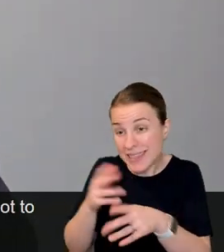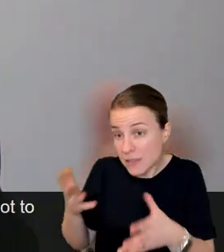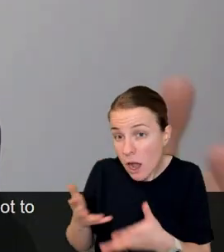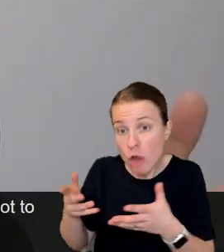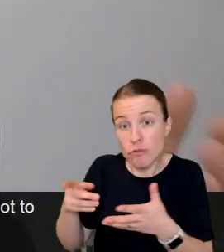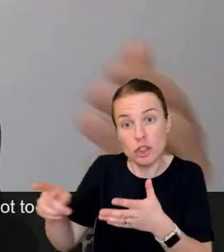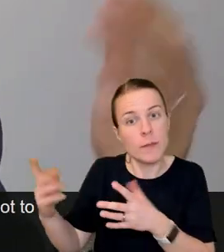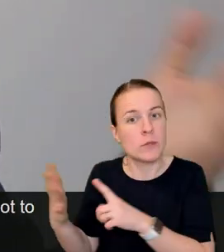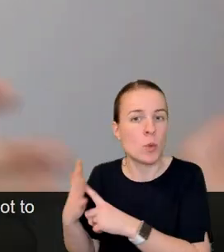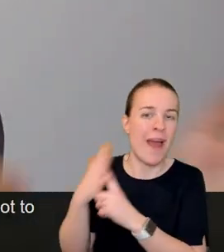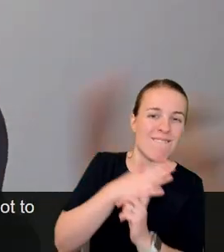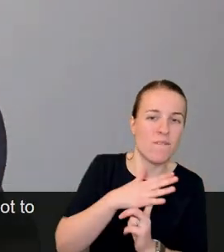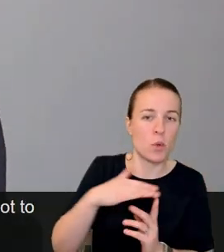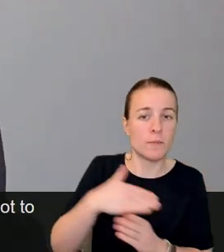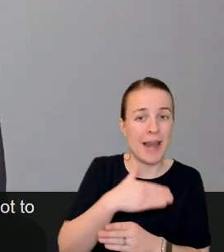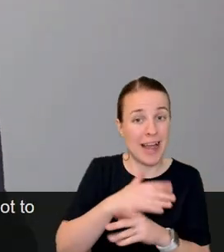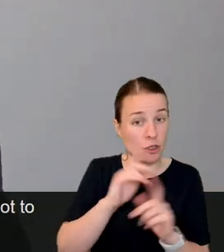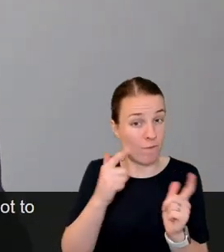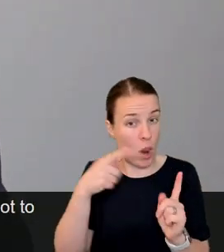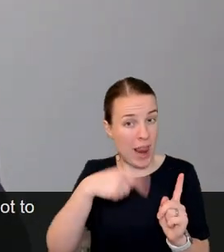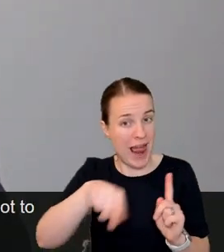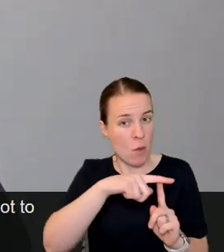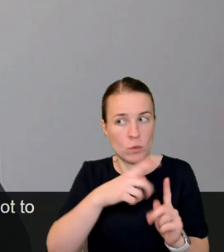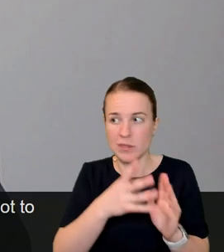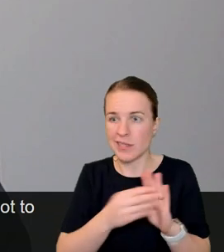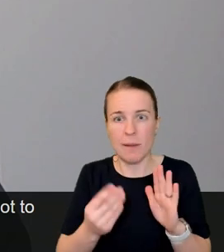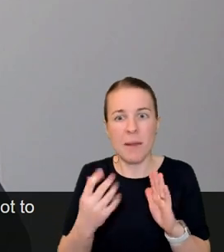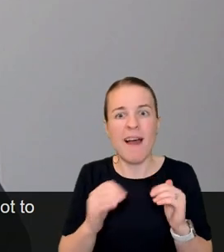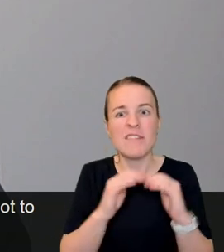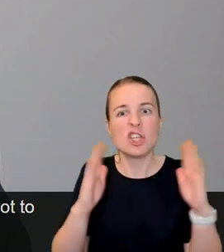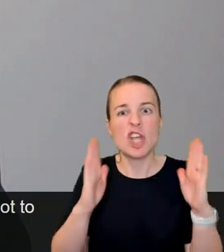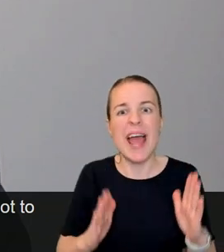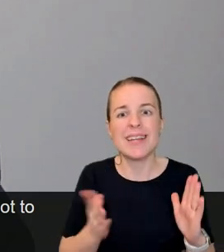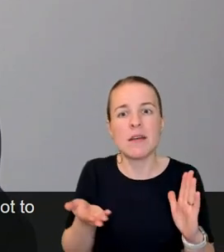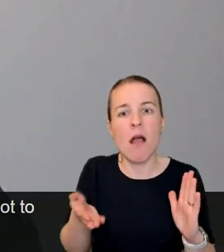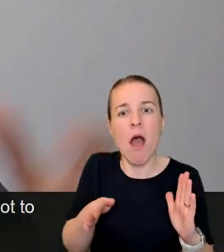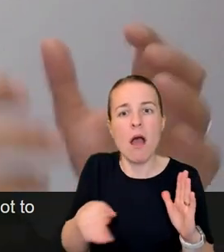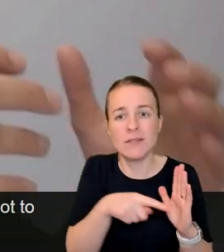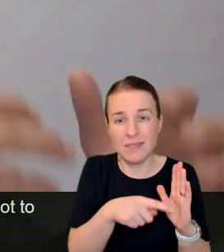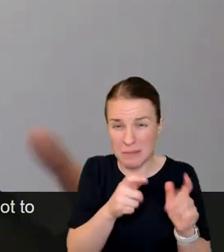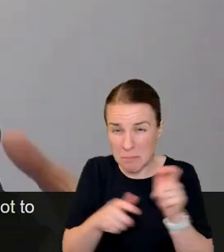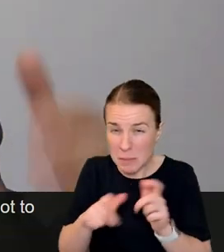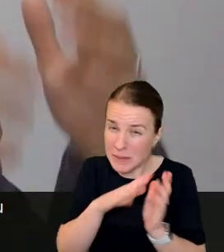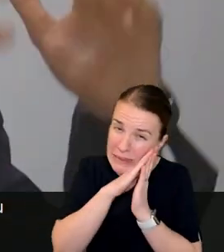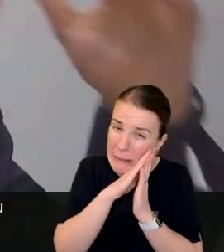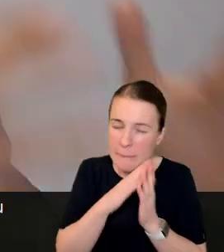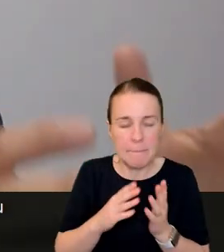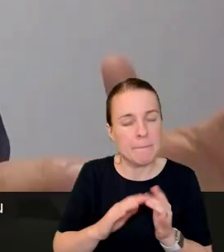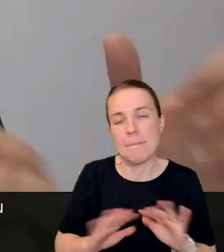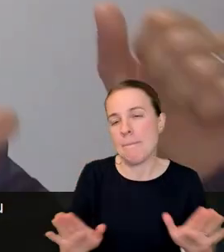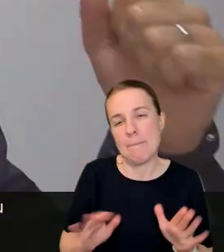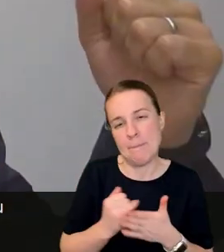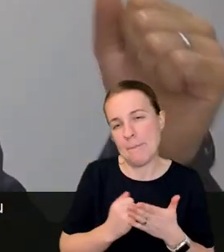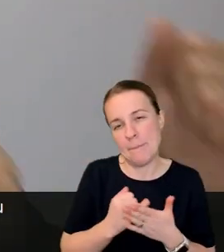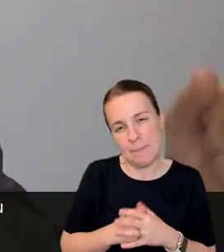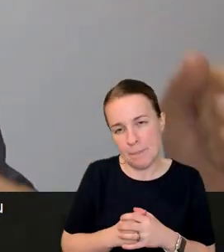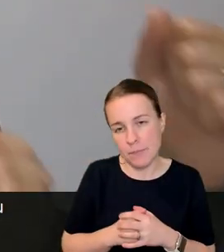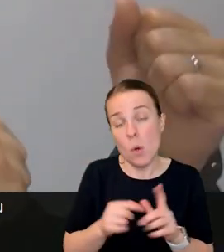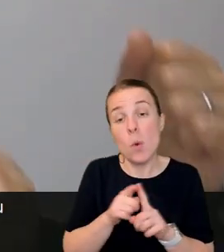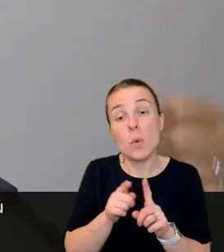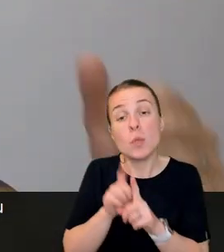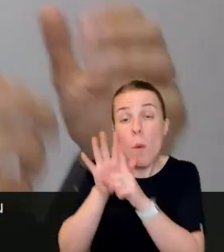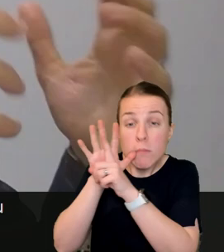who, for example, have sheds in the garden where you've got people sleeping. And at the same time, we've put pressure on councils and